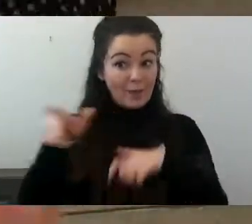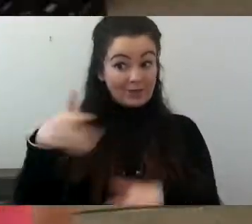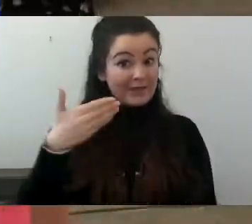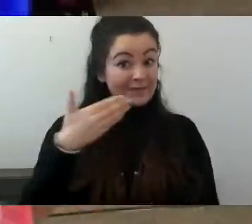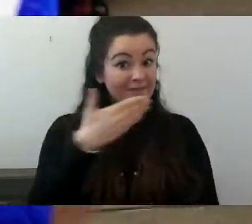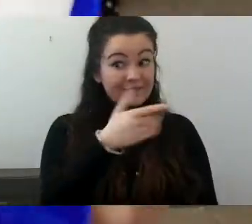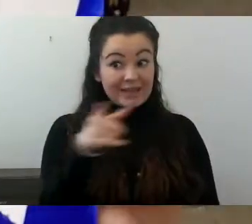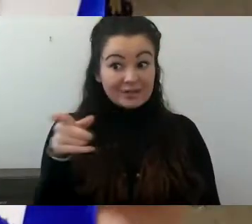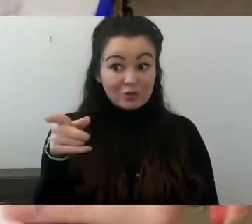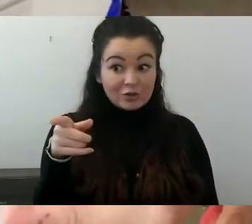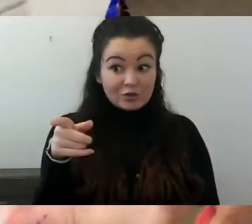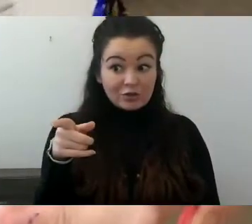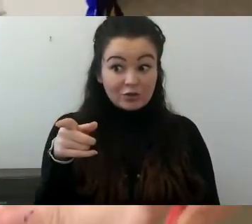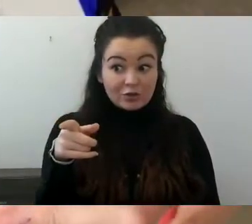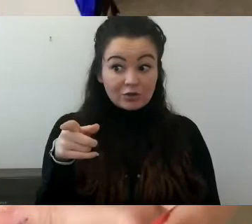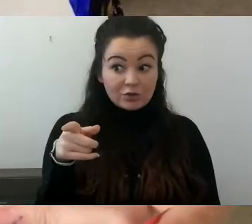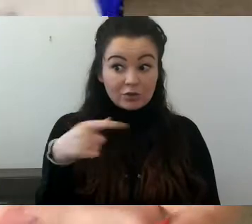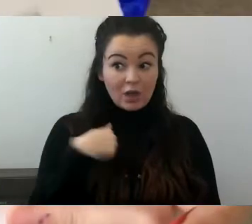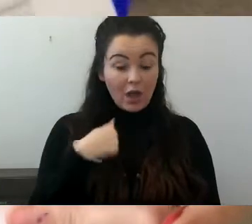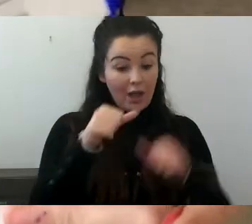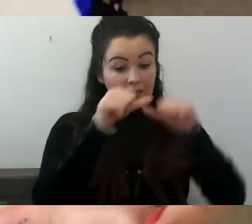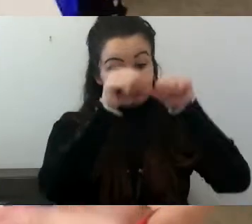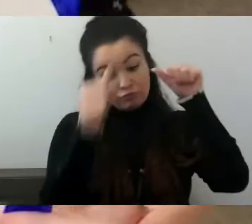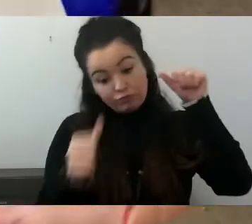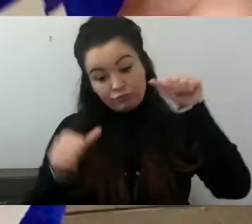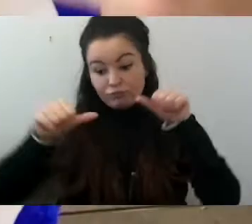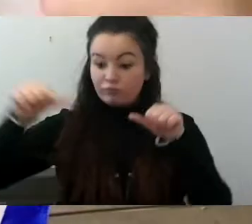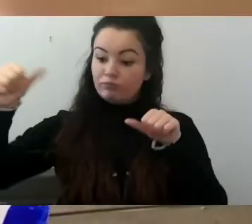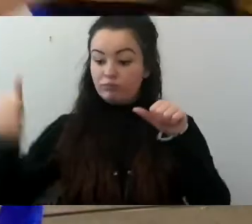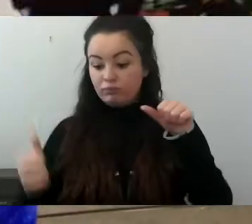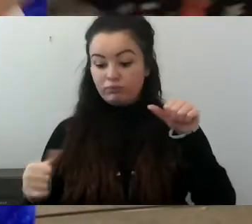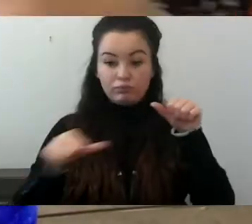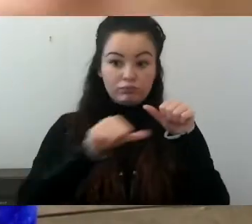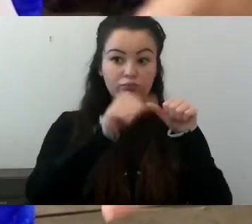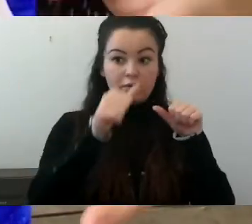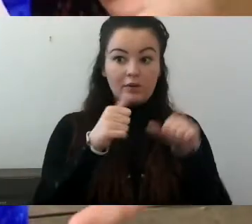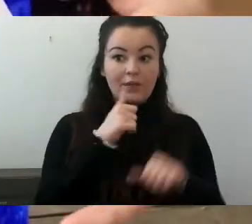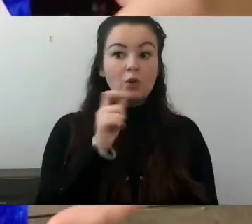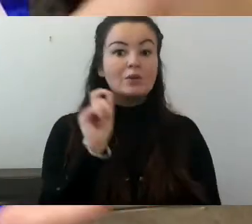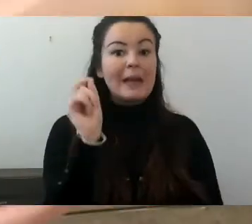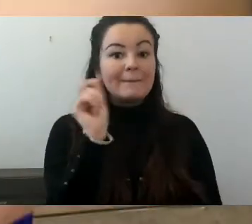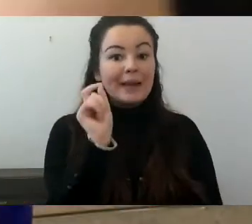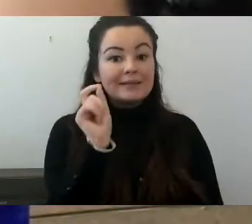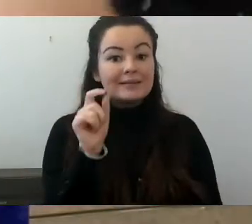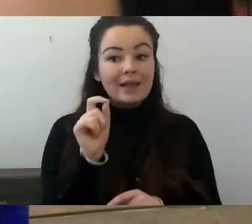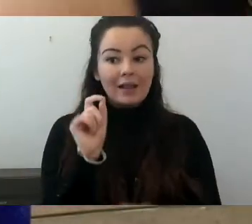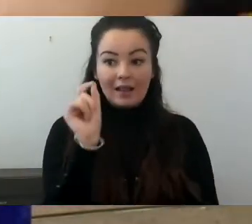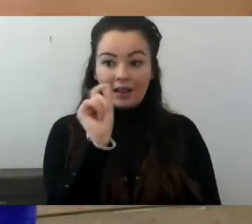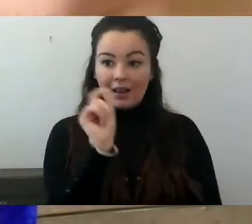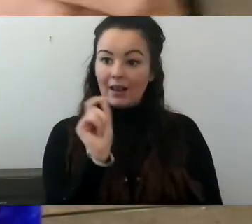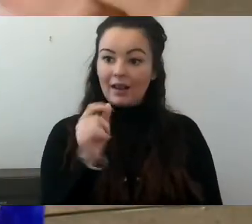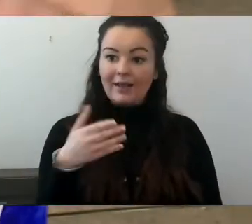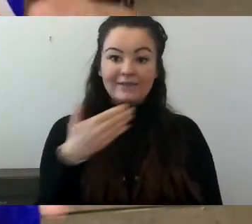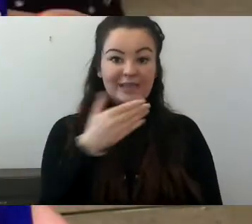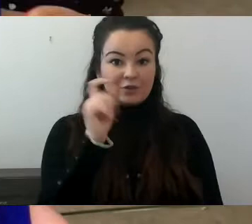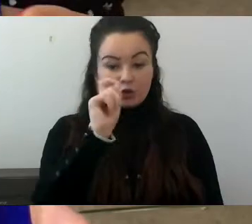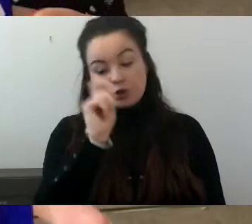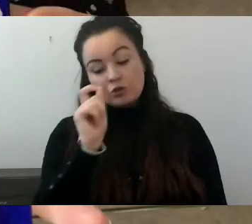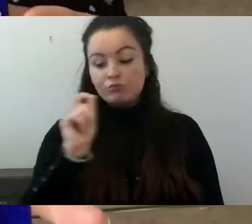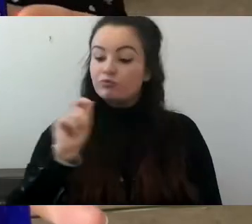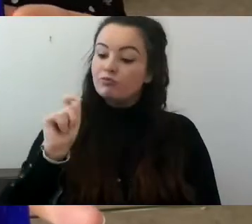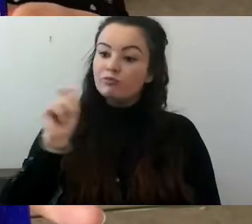or an animal, or here's a fish I did. So I just put the shape of the fish on in masking tape and then used a pencil and coloured